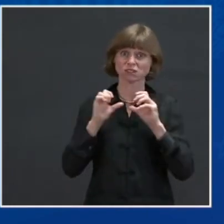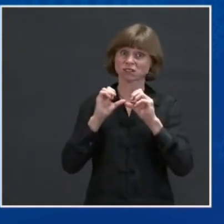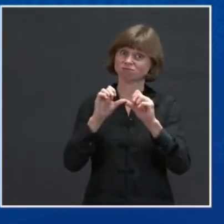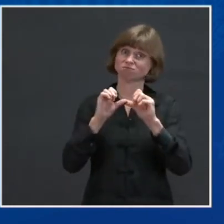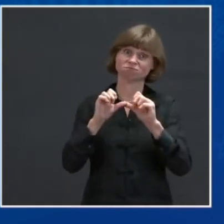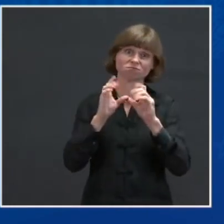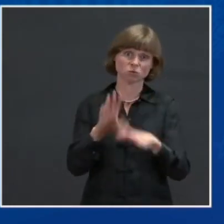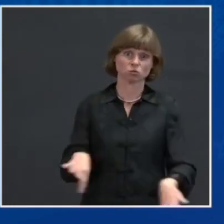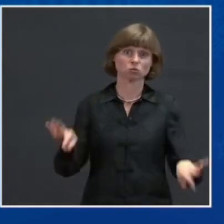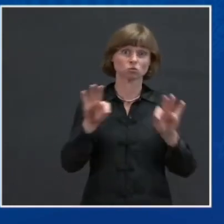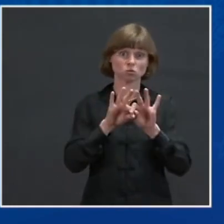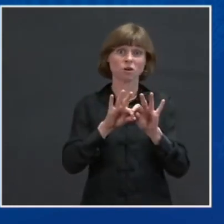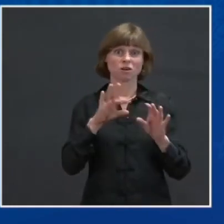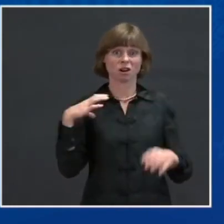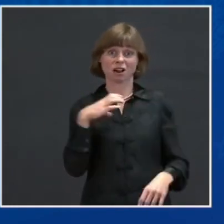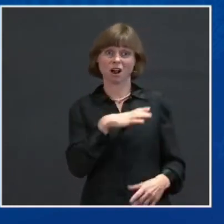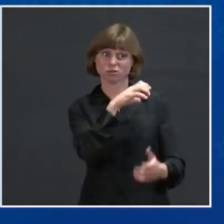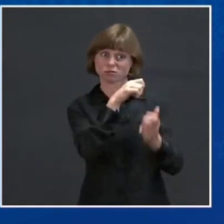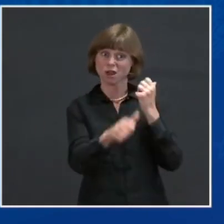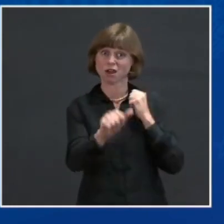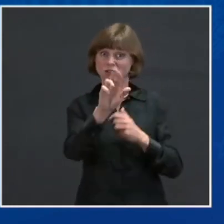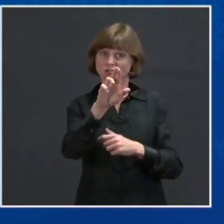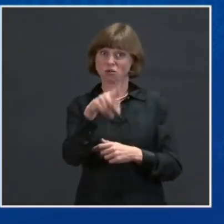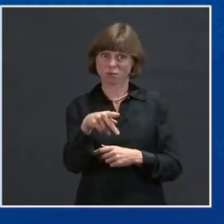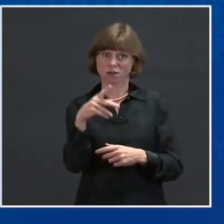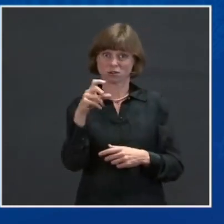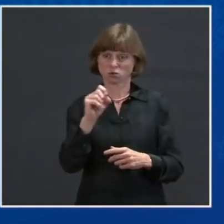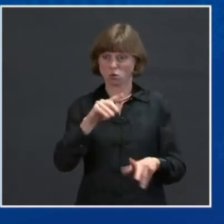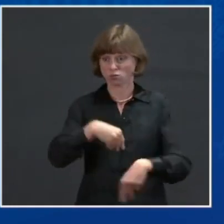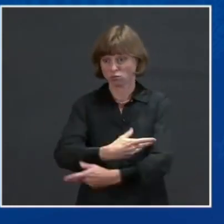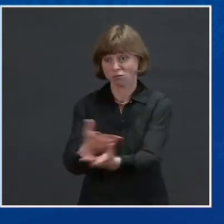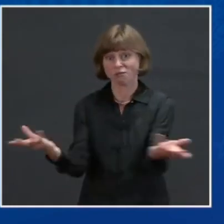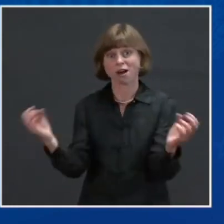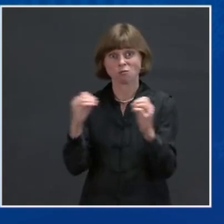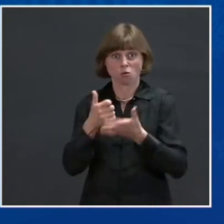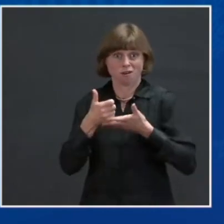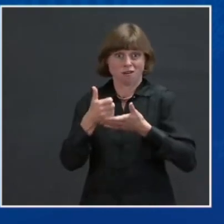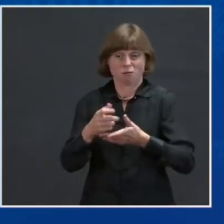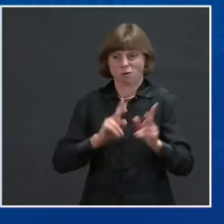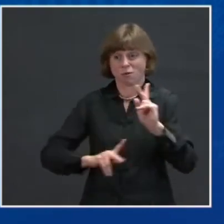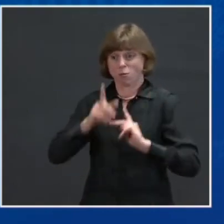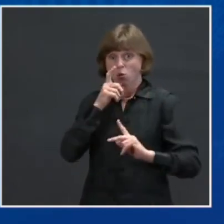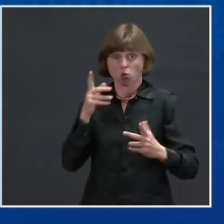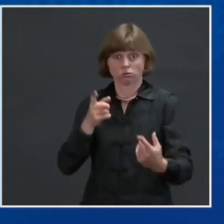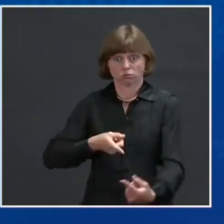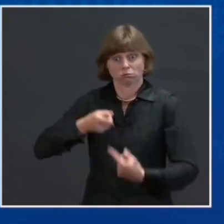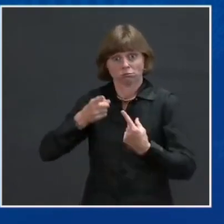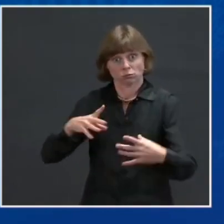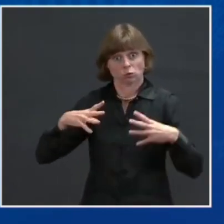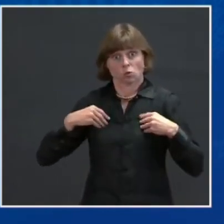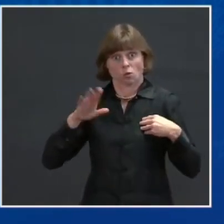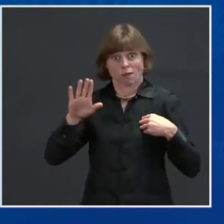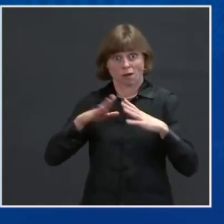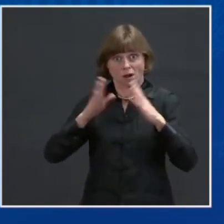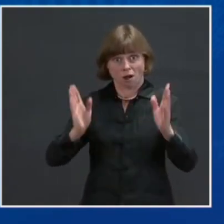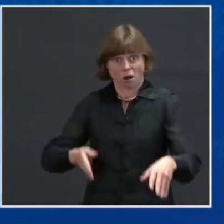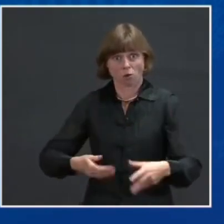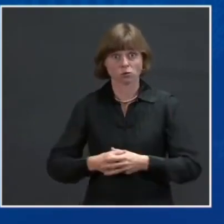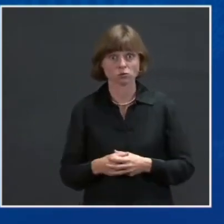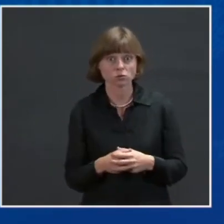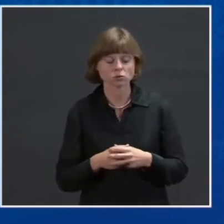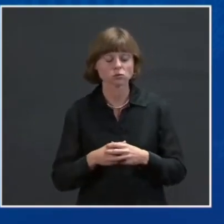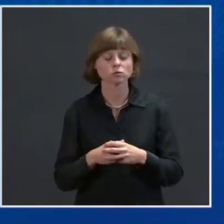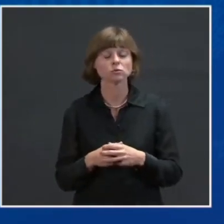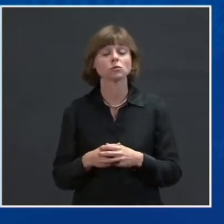Congress pass the American Rescue Plan to deliver more aid to struggling homeowners. As we speak, or maybe a little